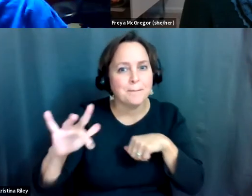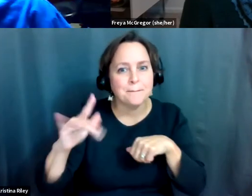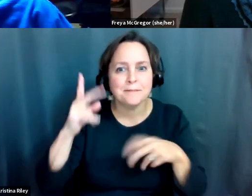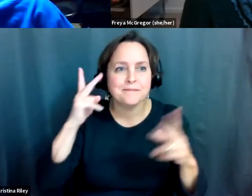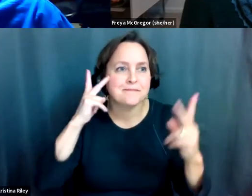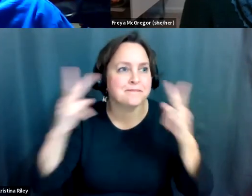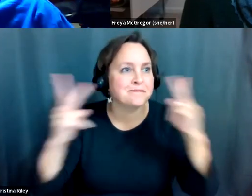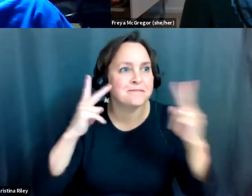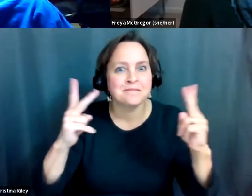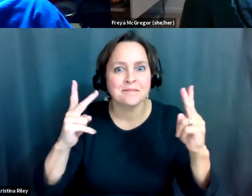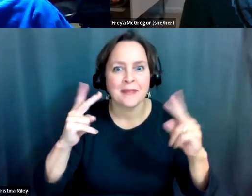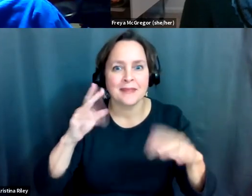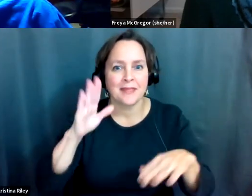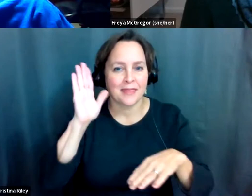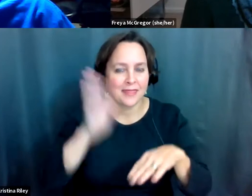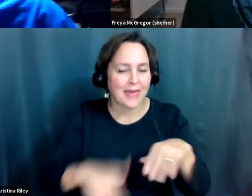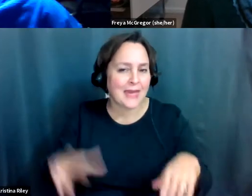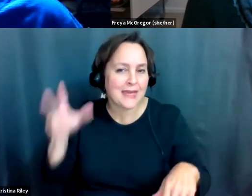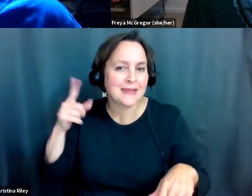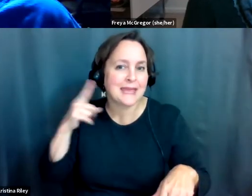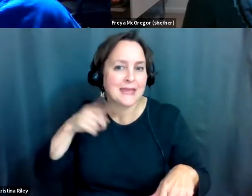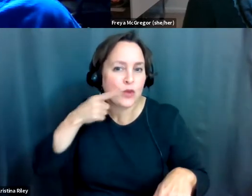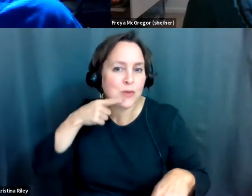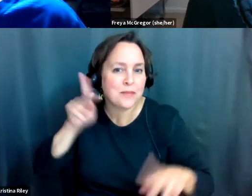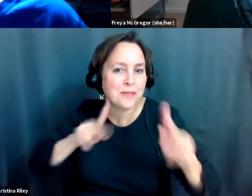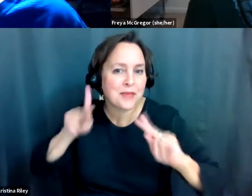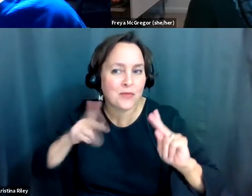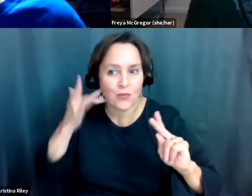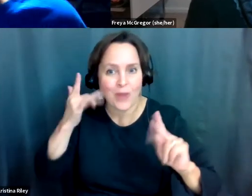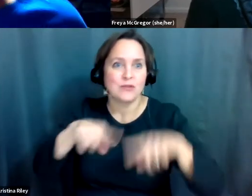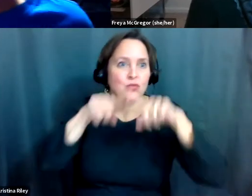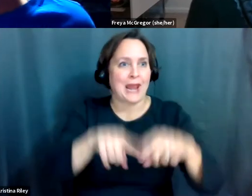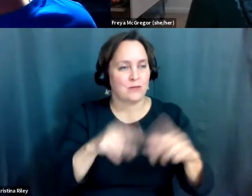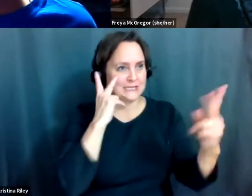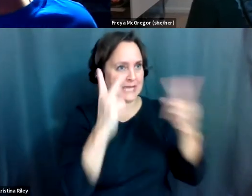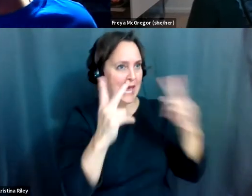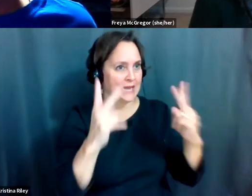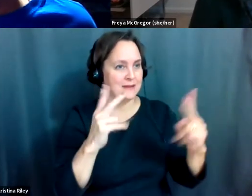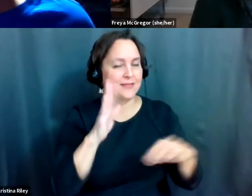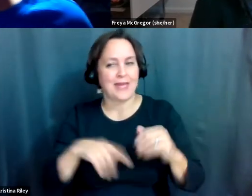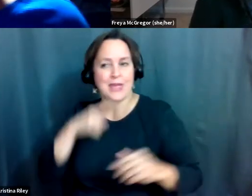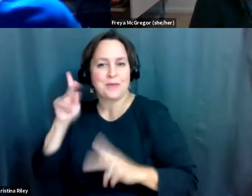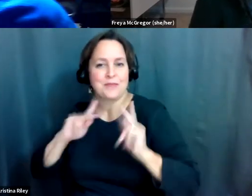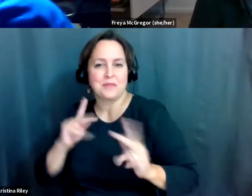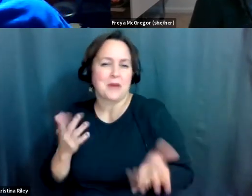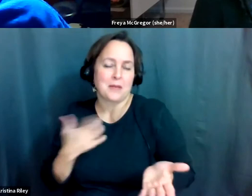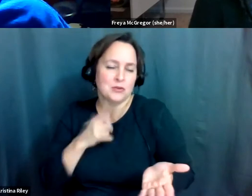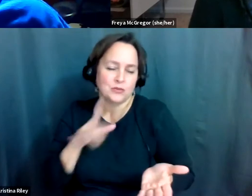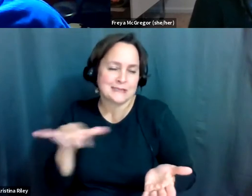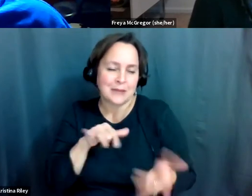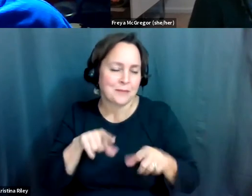than people who are hearing because they have to rely on their site to be aware of things more than other people do.